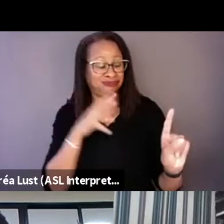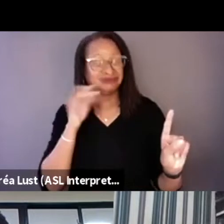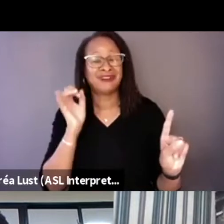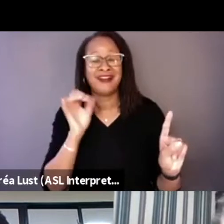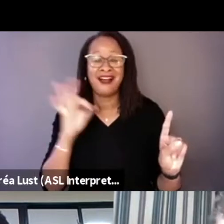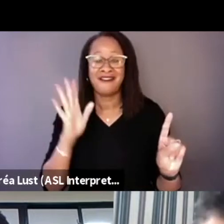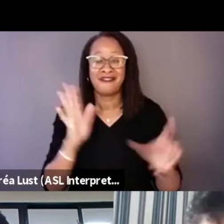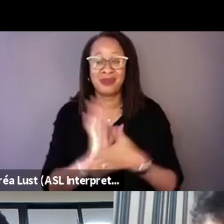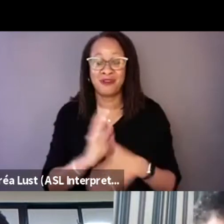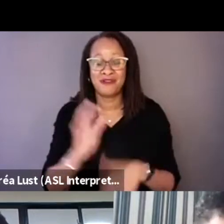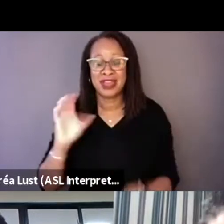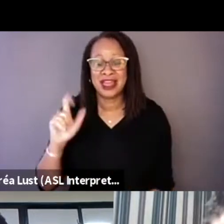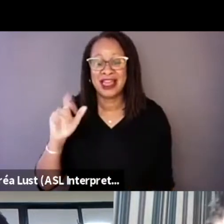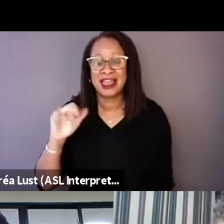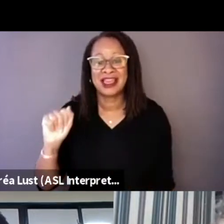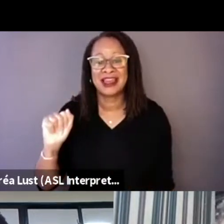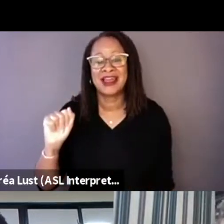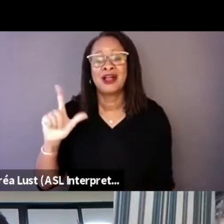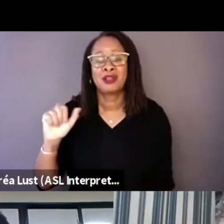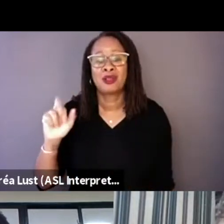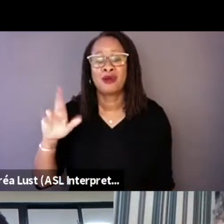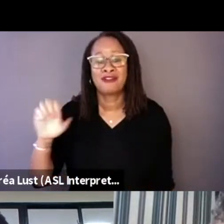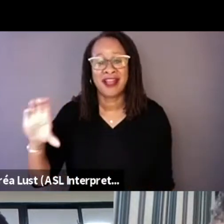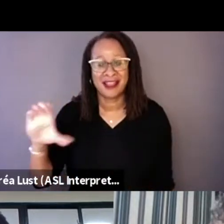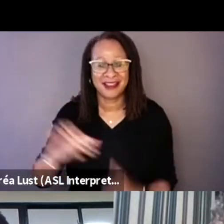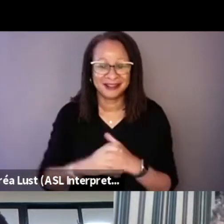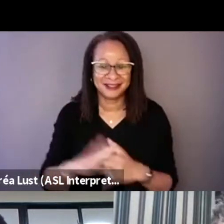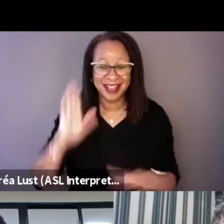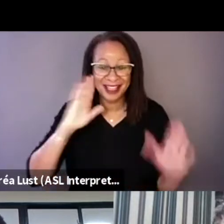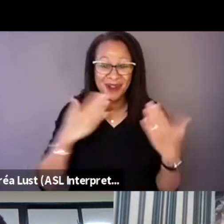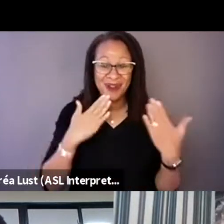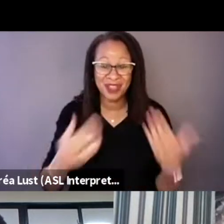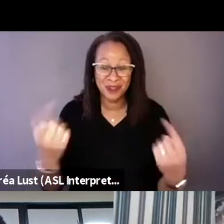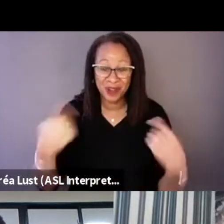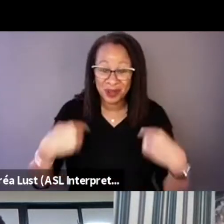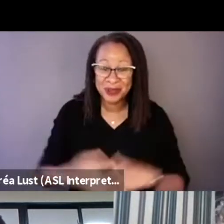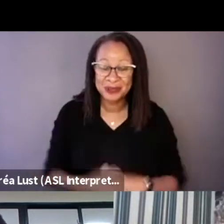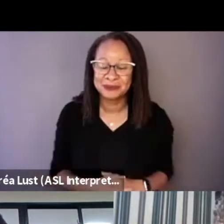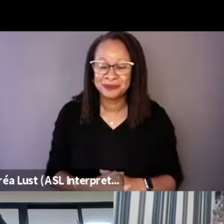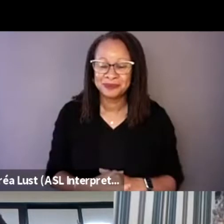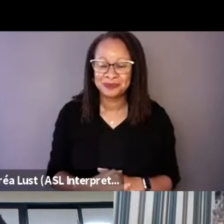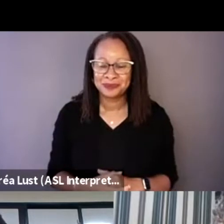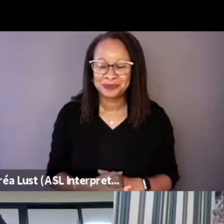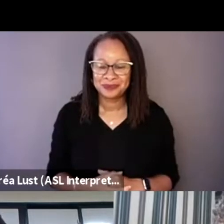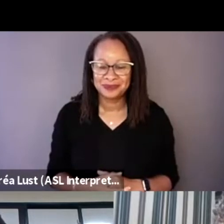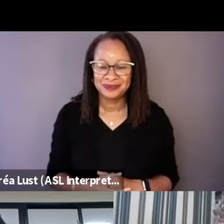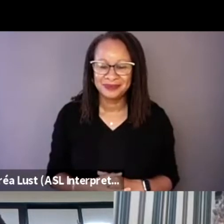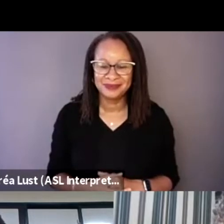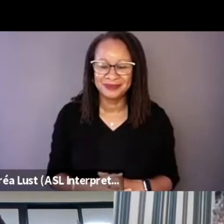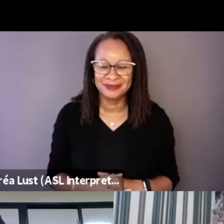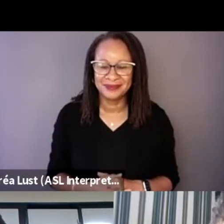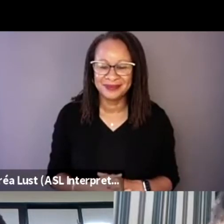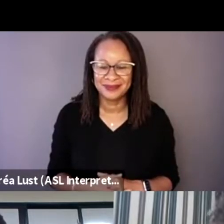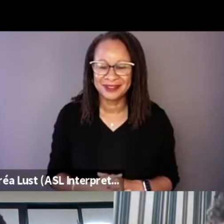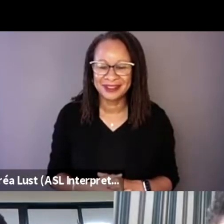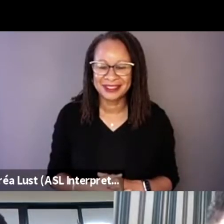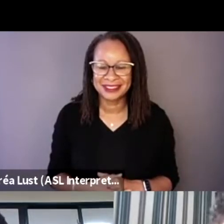Thank you for being here. Hi, nice to be here. Thank you. Muchas gracias,